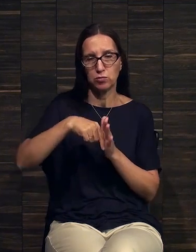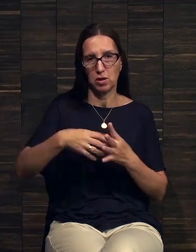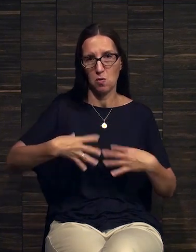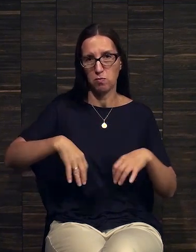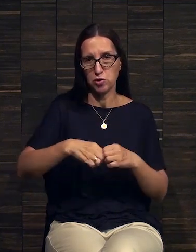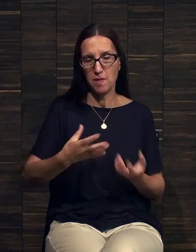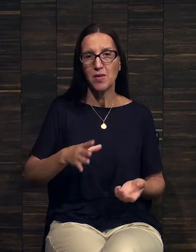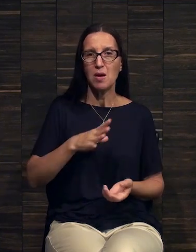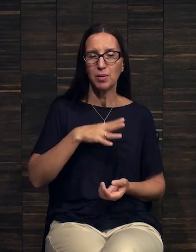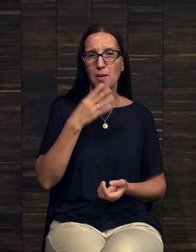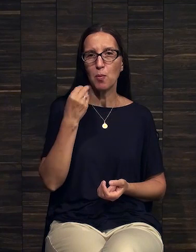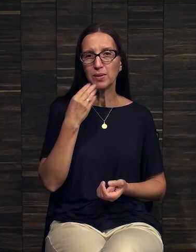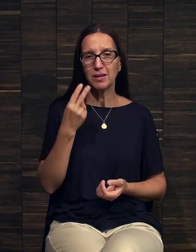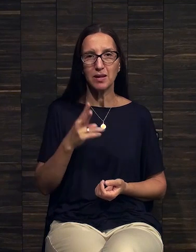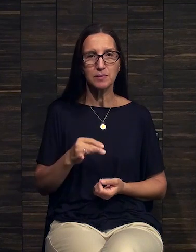of people inside.